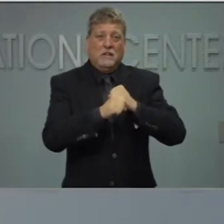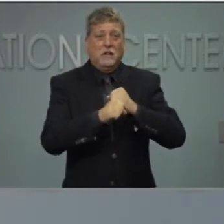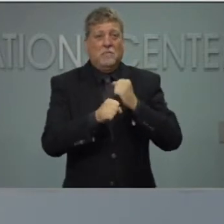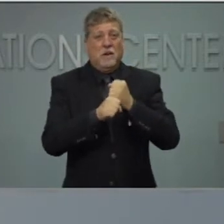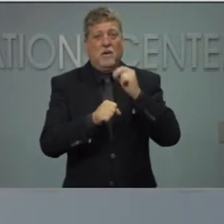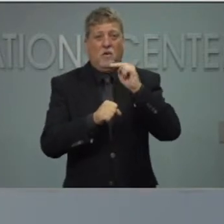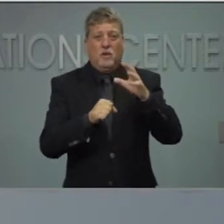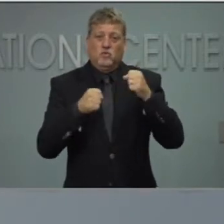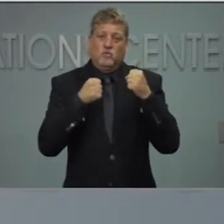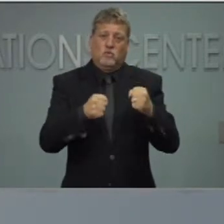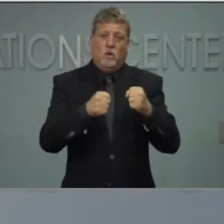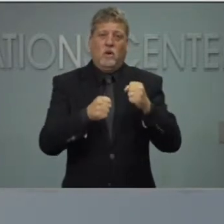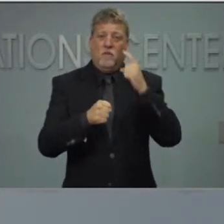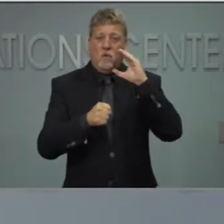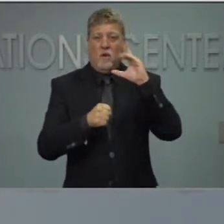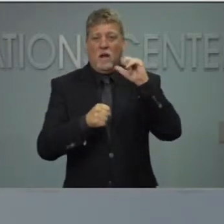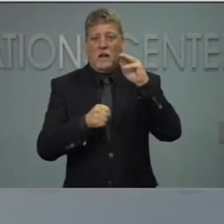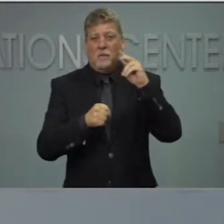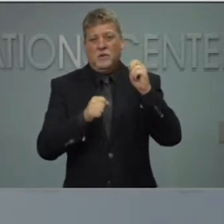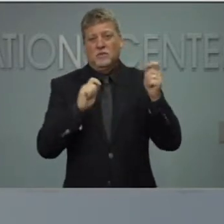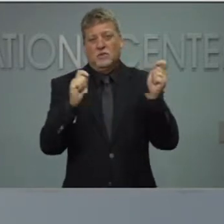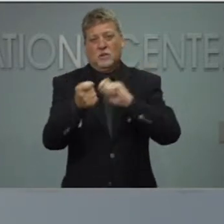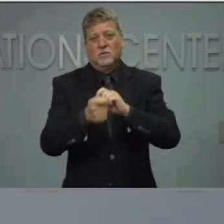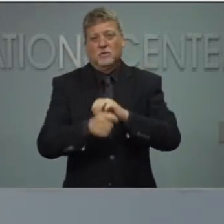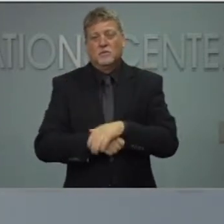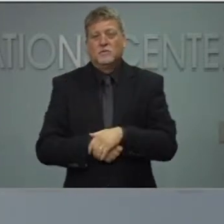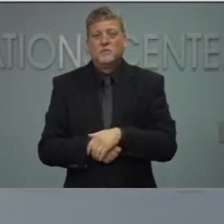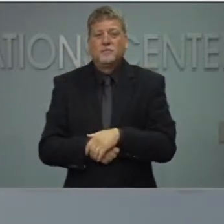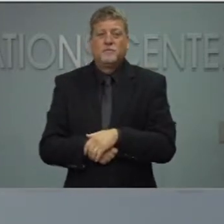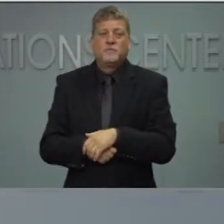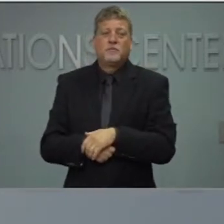Our next question is from Tess Bargeber with Fox 8.